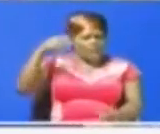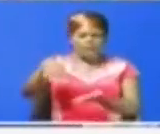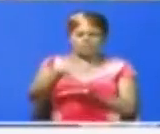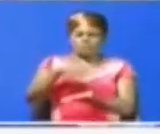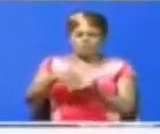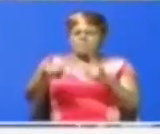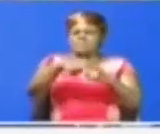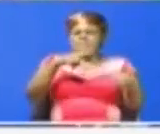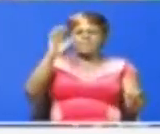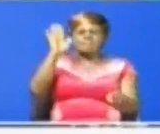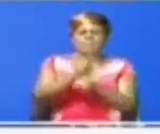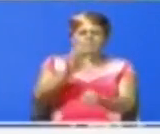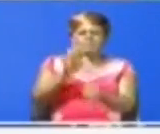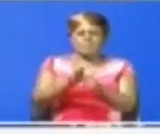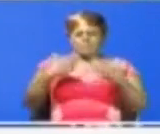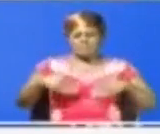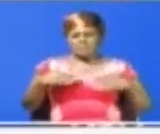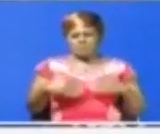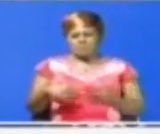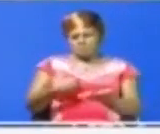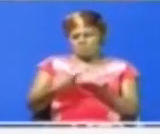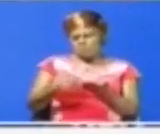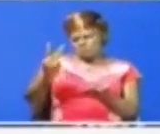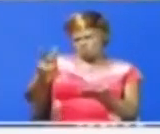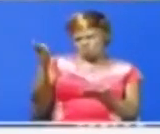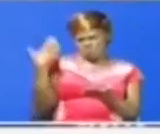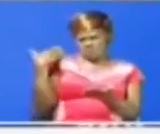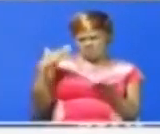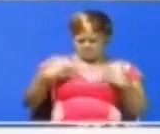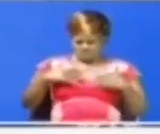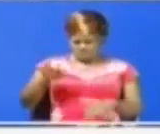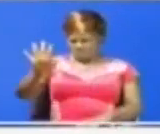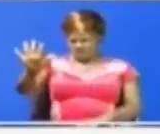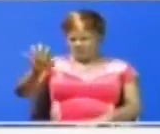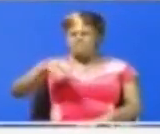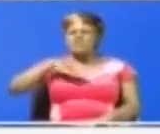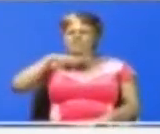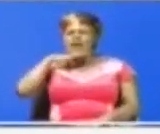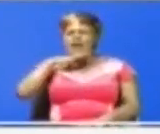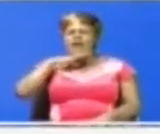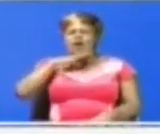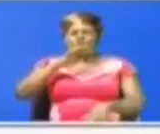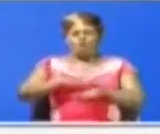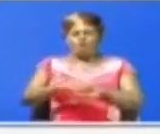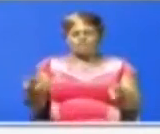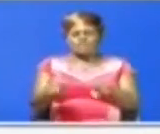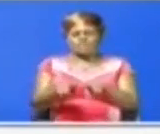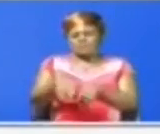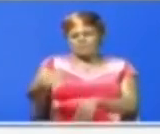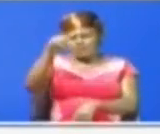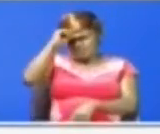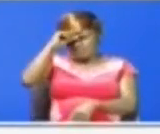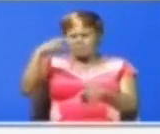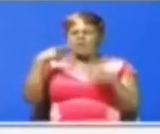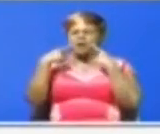claimed hundreds of lives. Only 2 weeks ago, 5 people were killed in an accident along the stretch. The government has